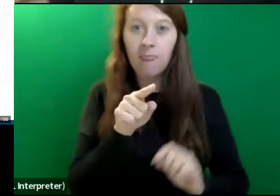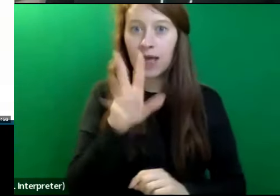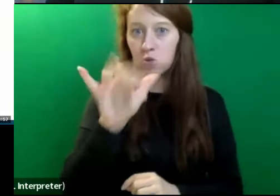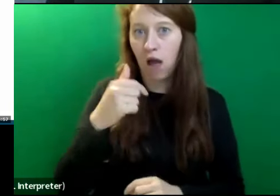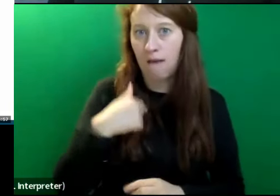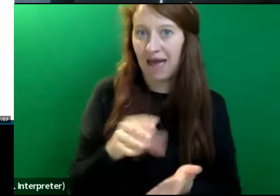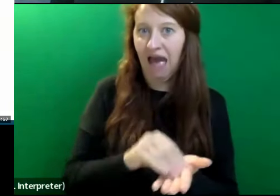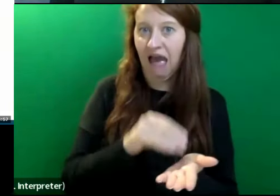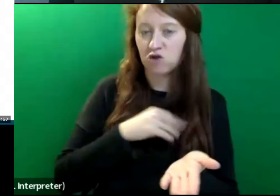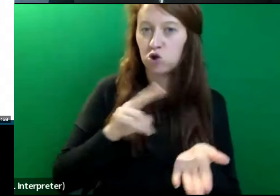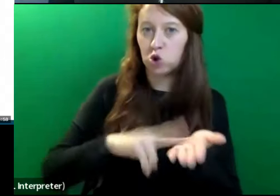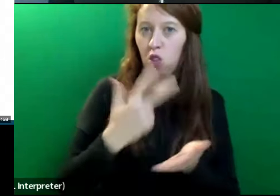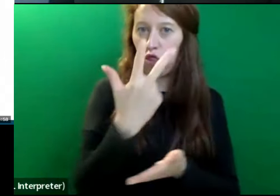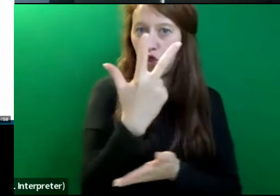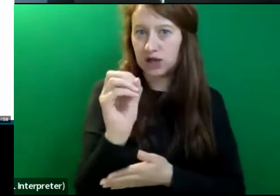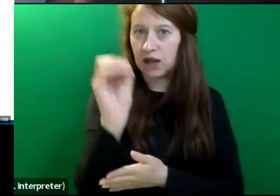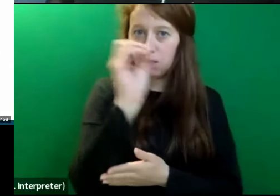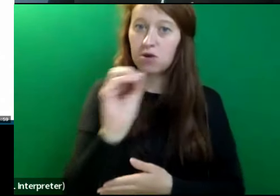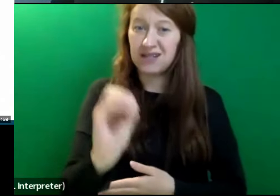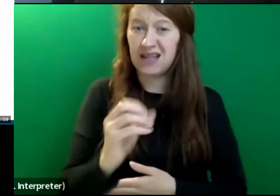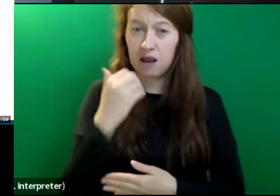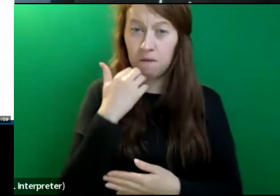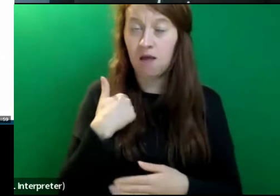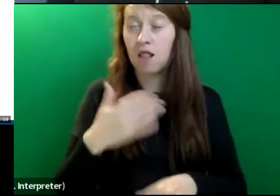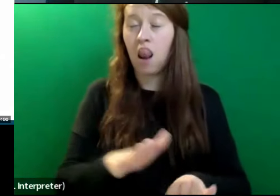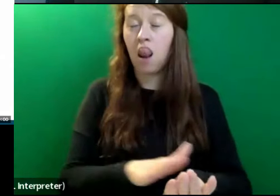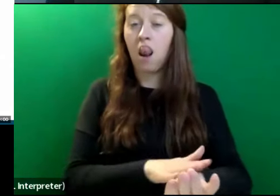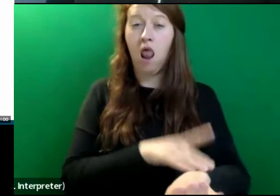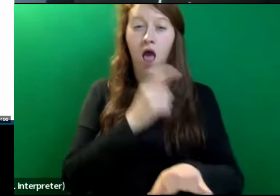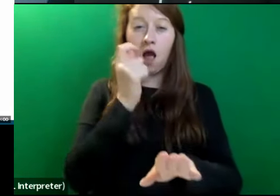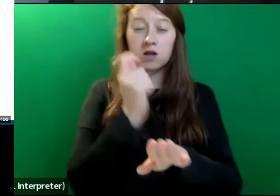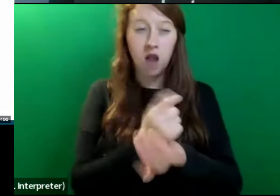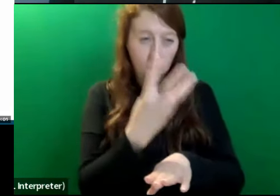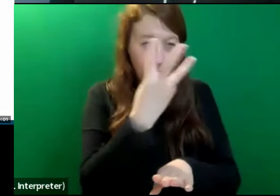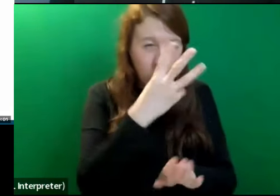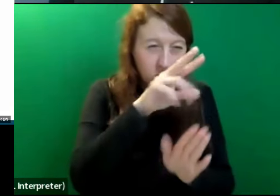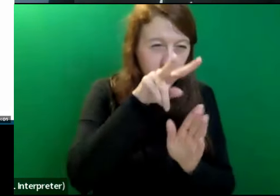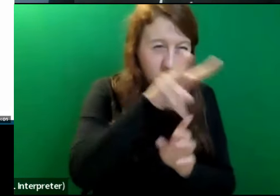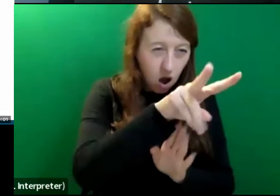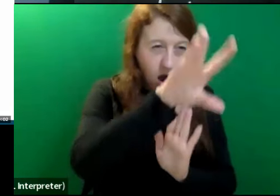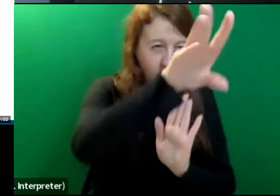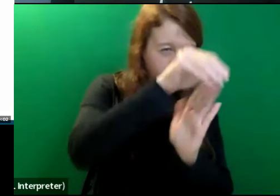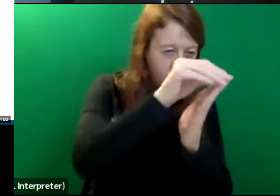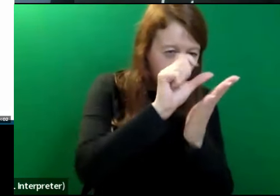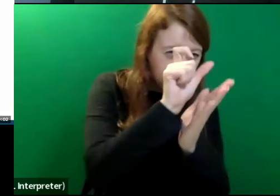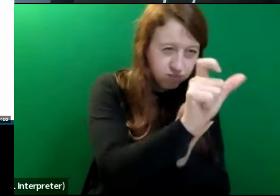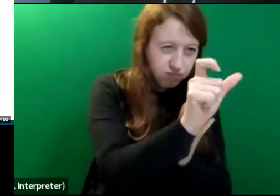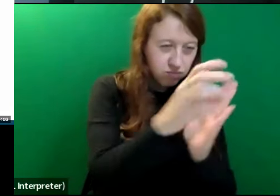corpus, because it took a long time, obviously, to annotate that many tokens.